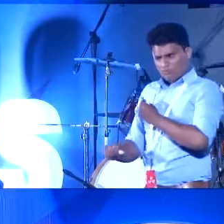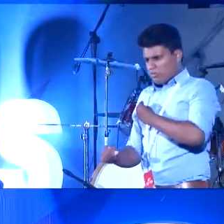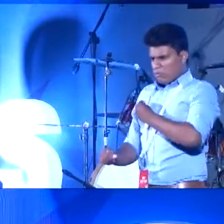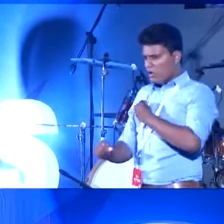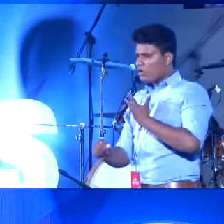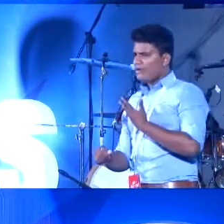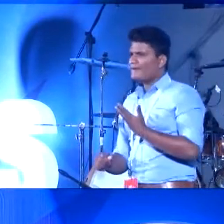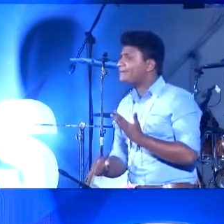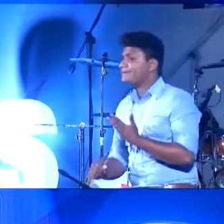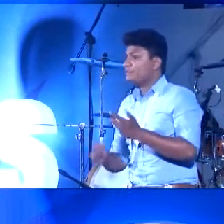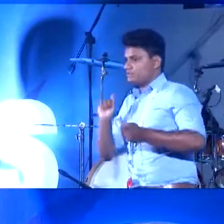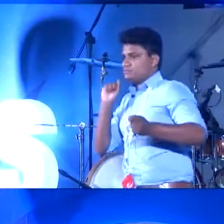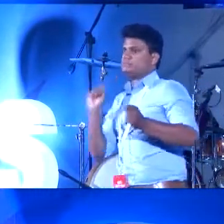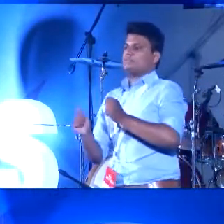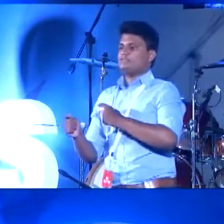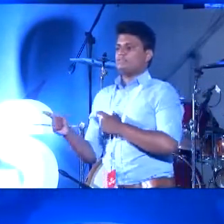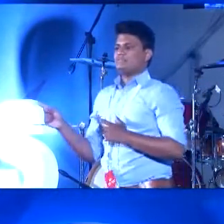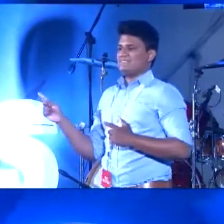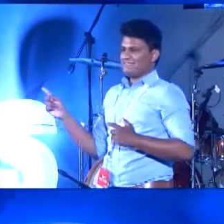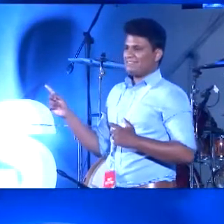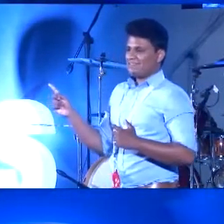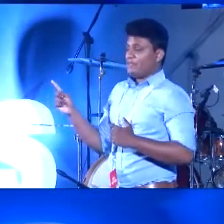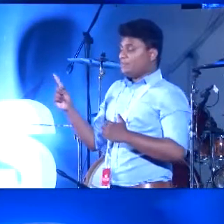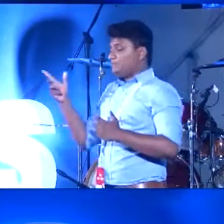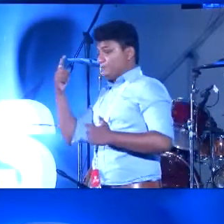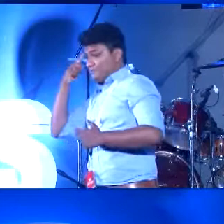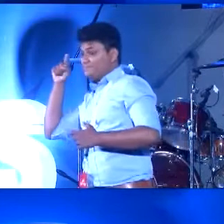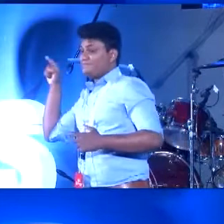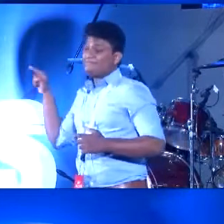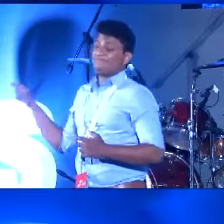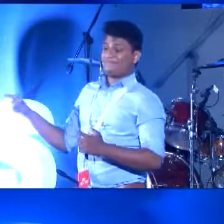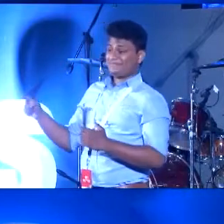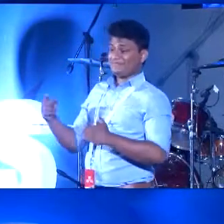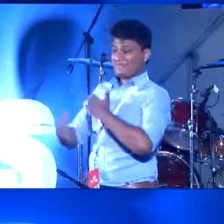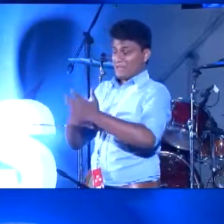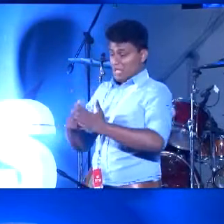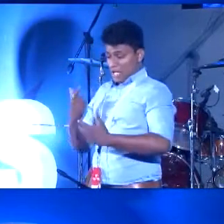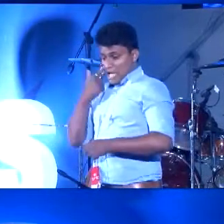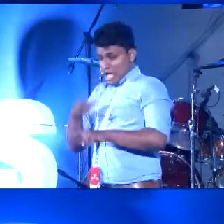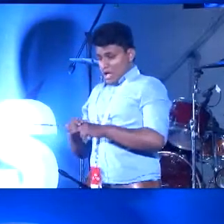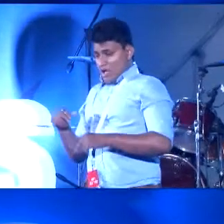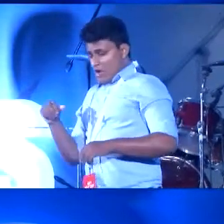And this to me is the next big thing that comes out of loss or pain.